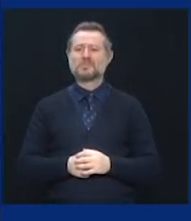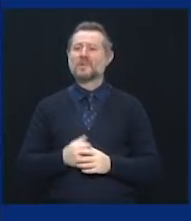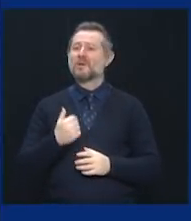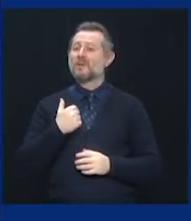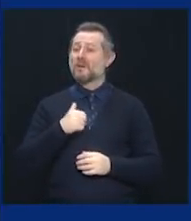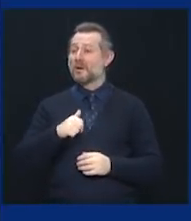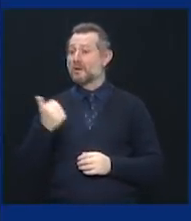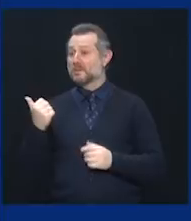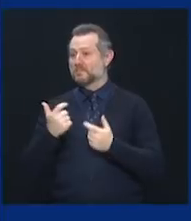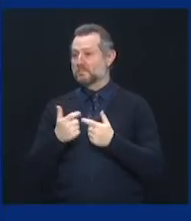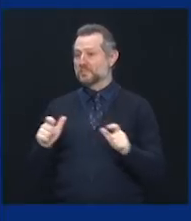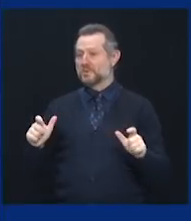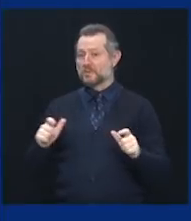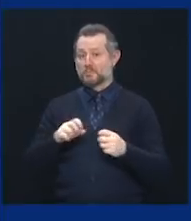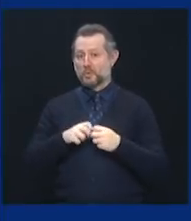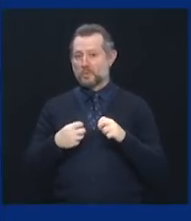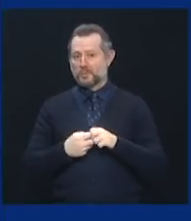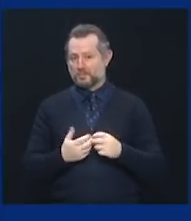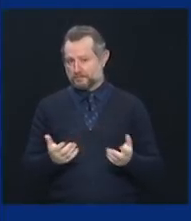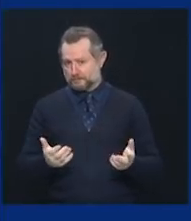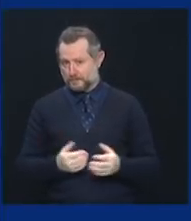problem is the acceptance,